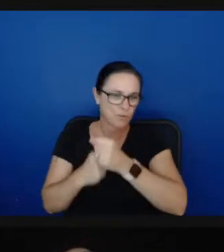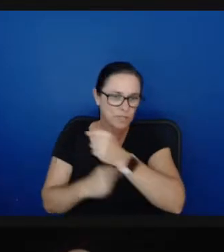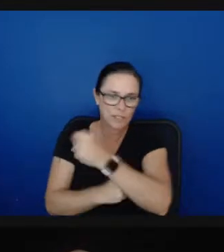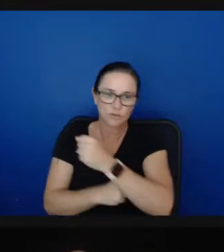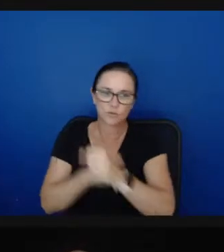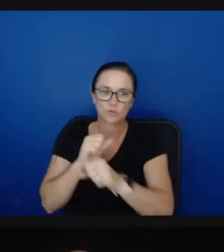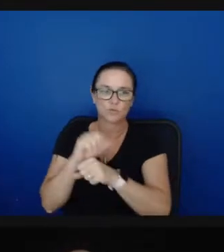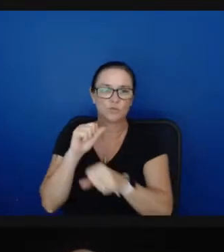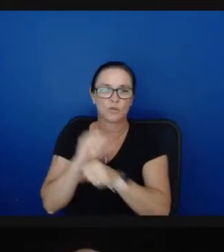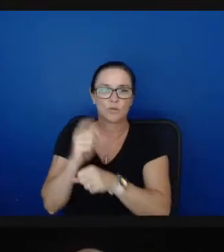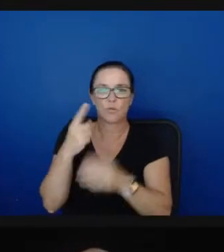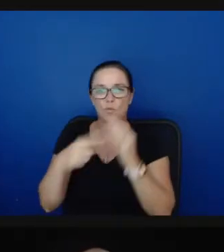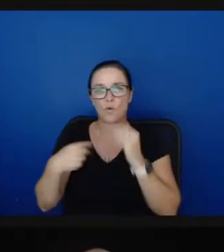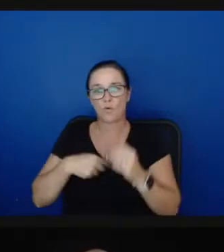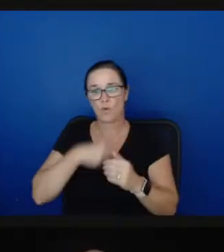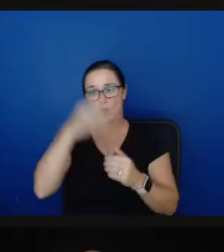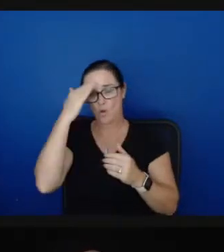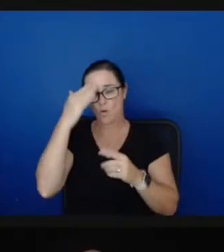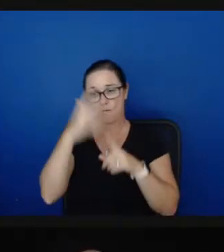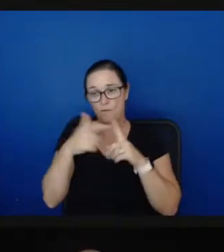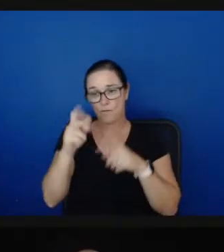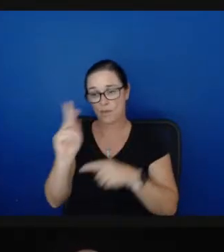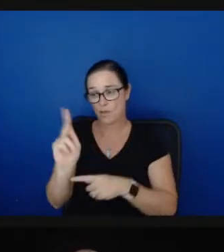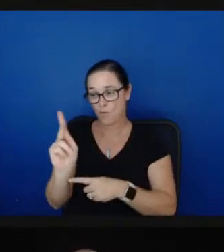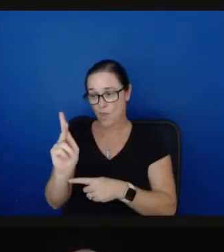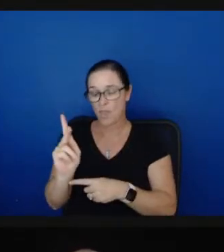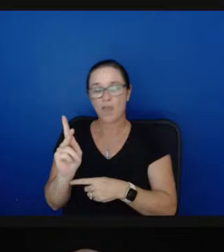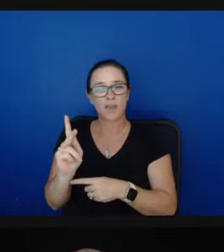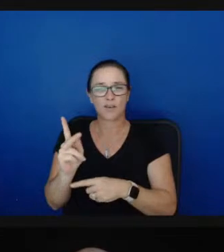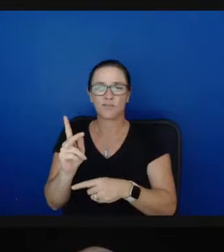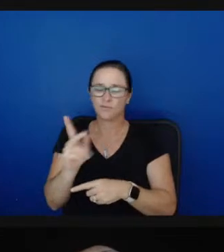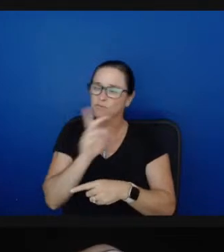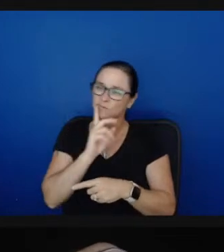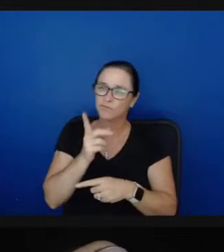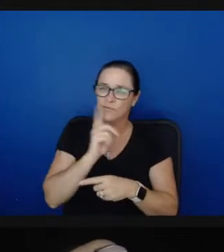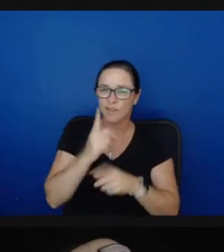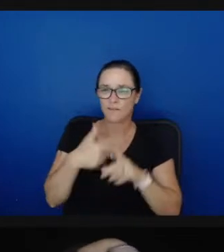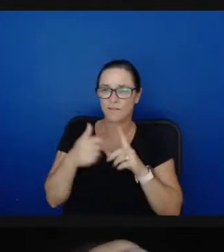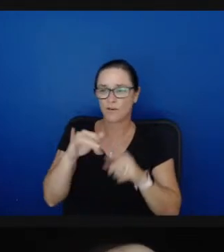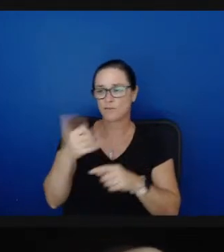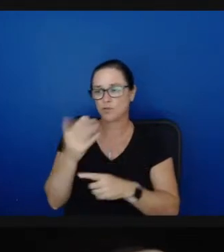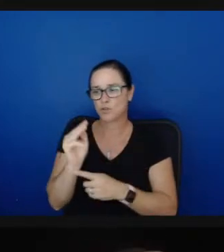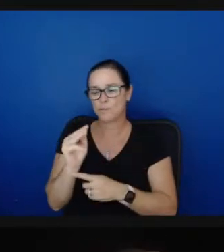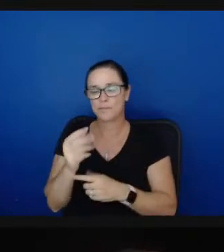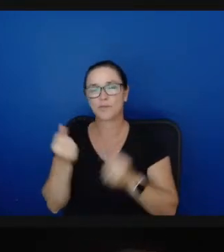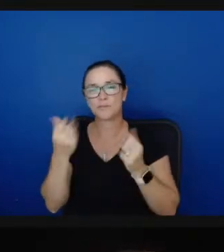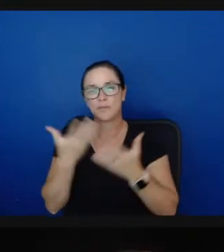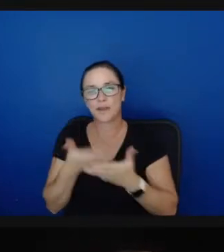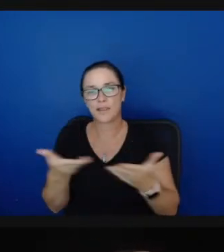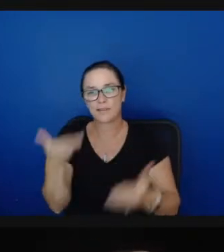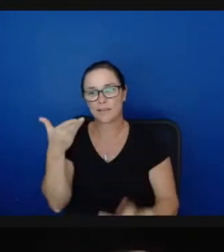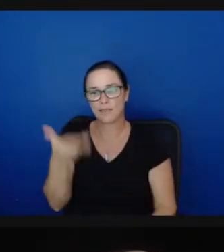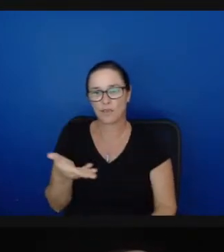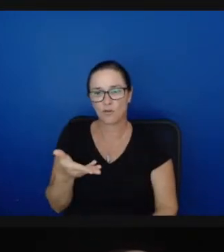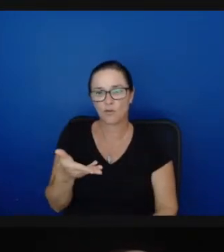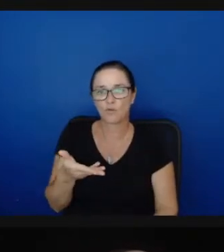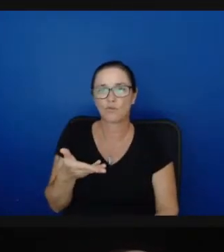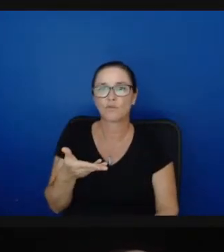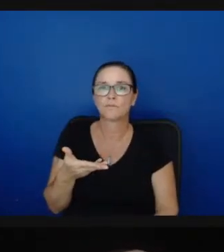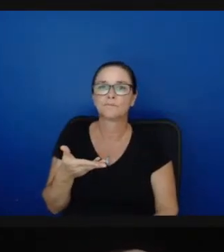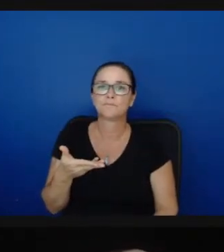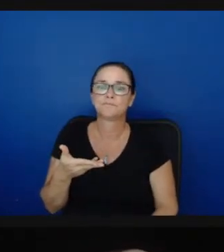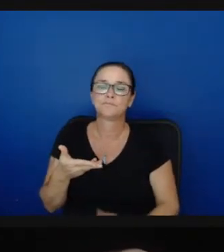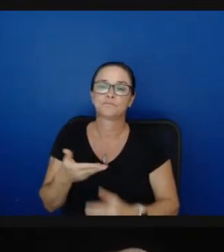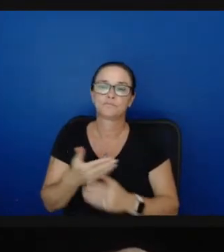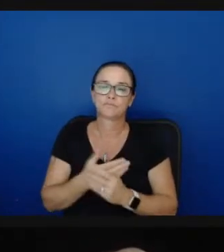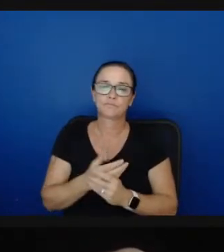Kilauea is what really made Jim's career here, right? So a lot of stuff in here. We're to the point now where